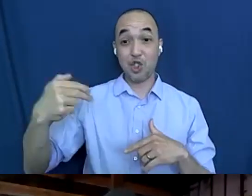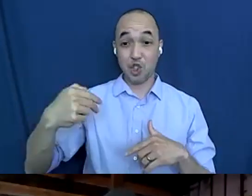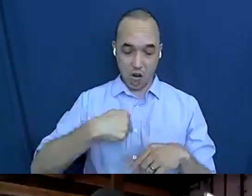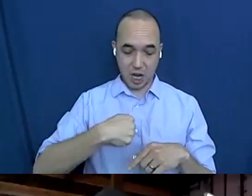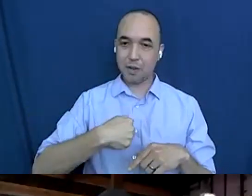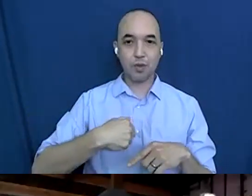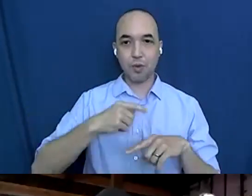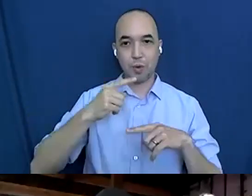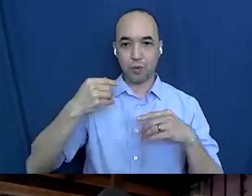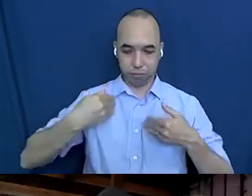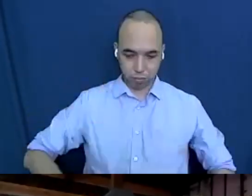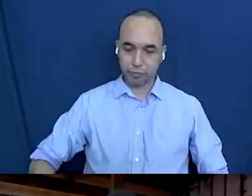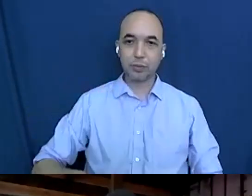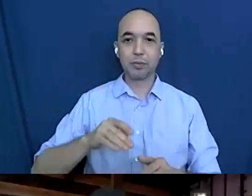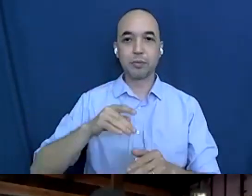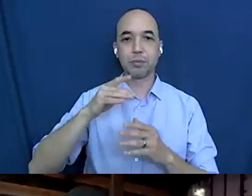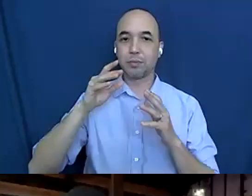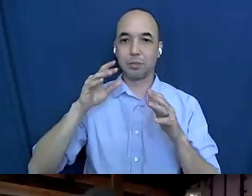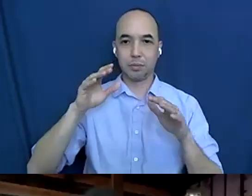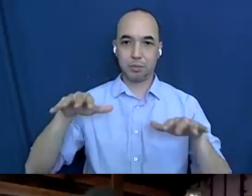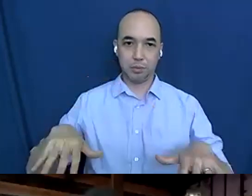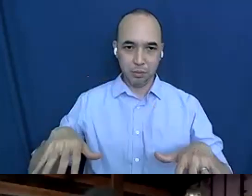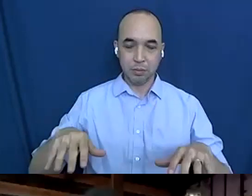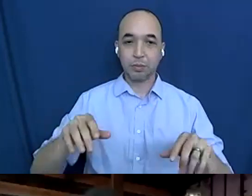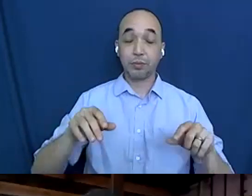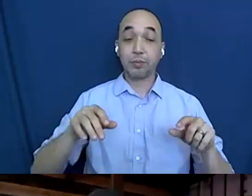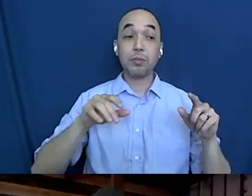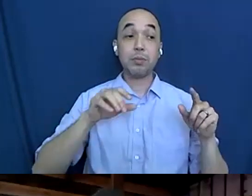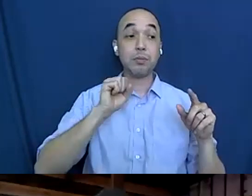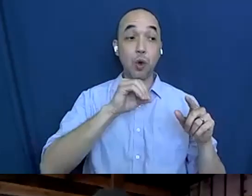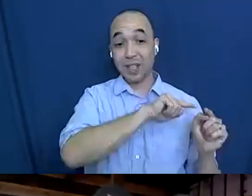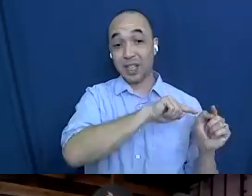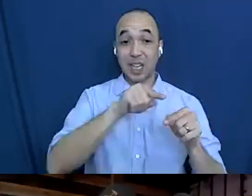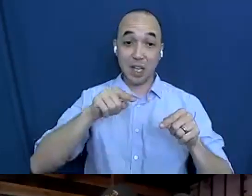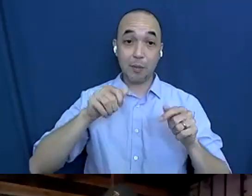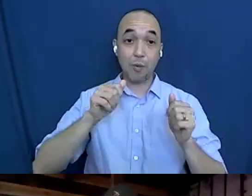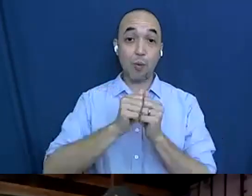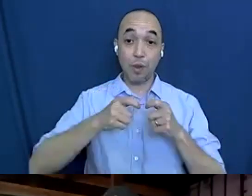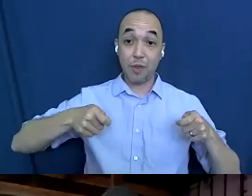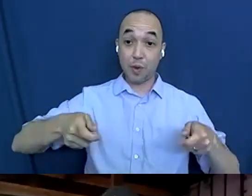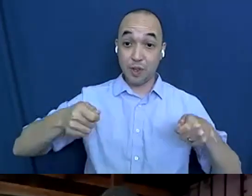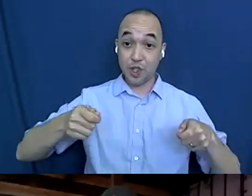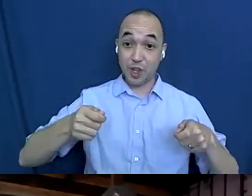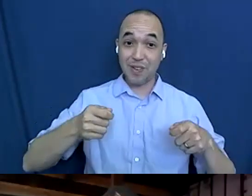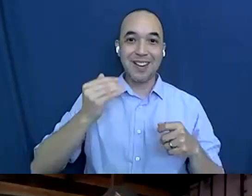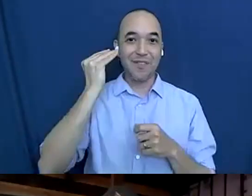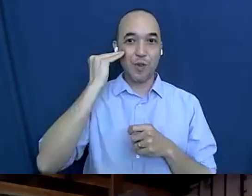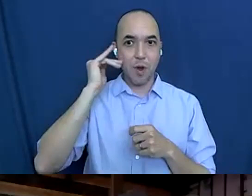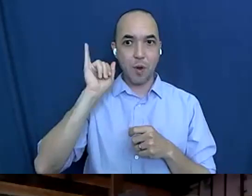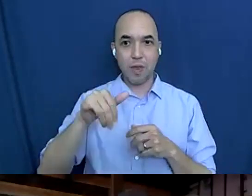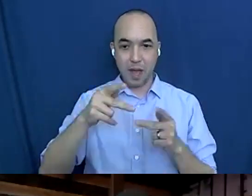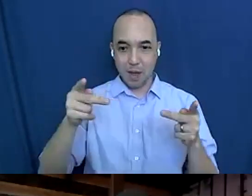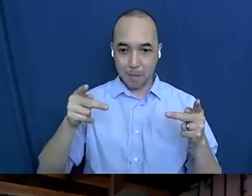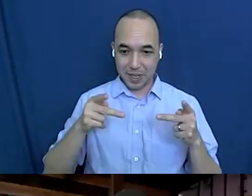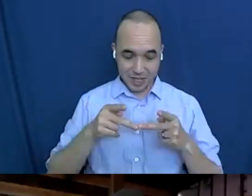the real windy hill. He's flying down the hill in his wheelchair to come and go trapping with me. So I put a